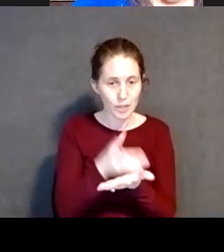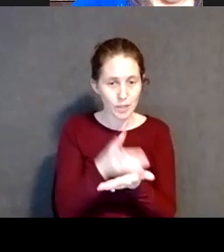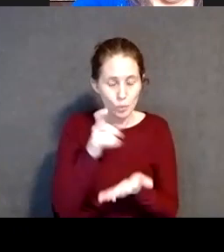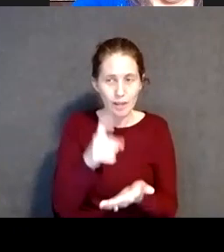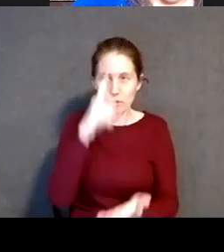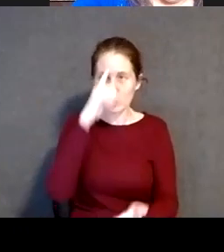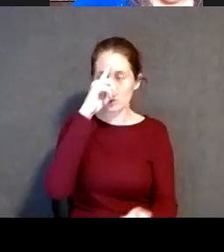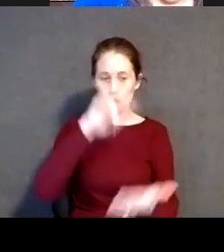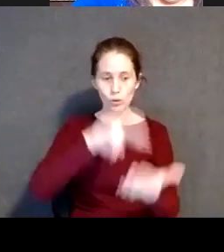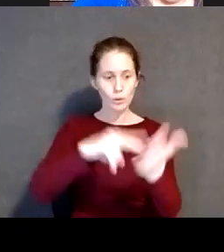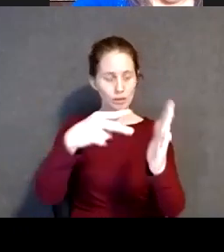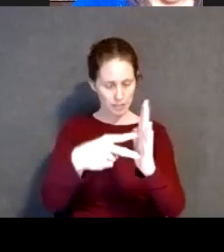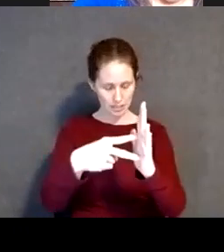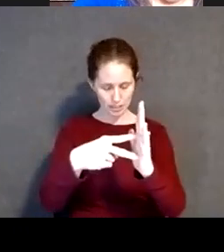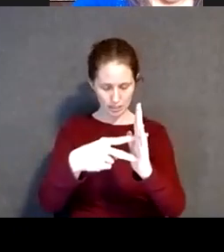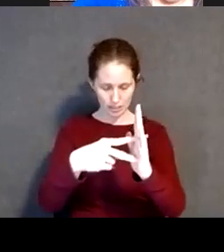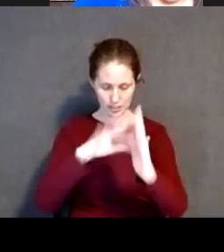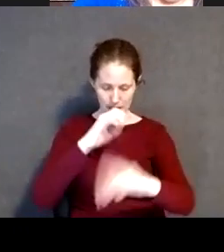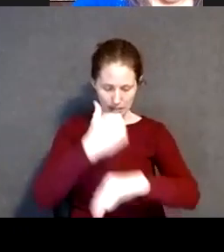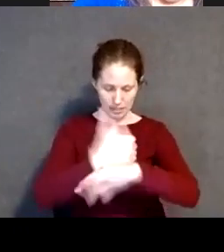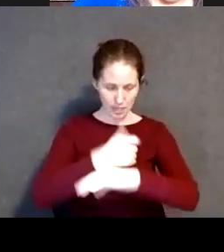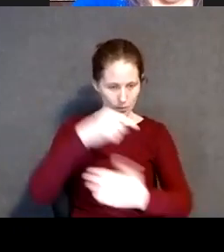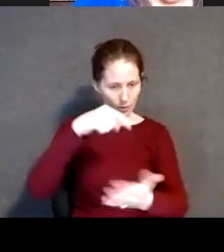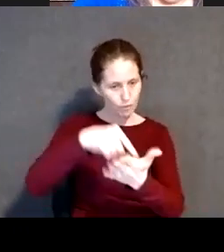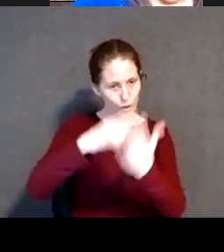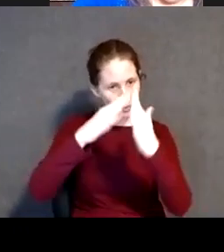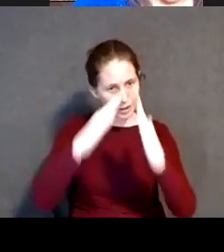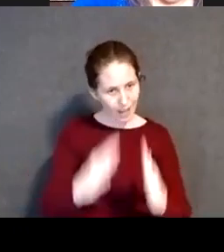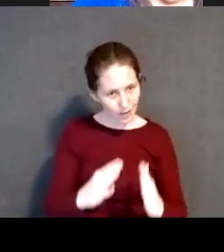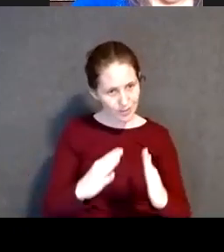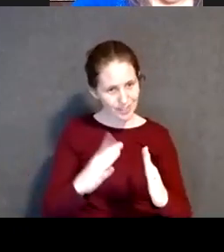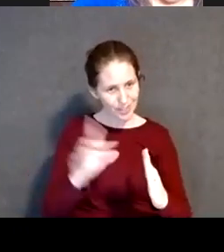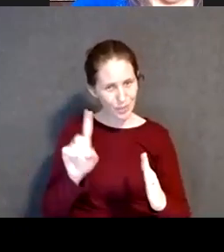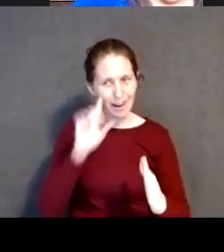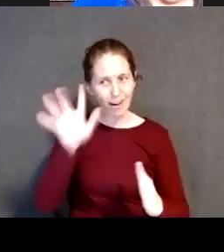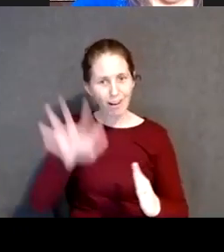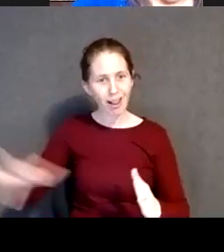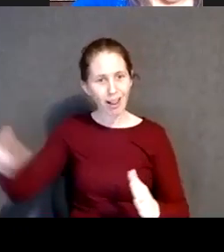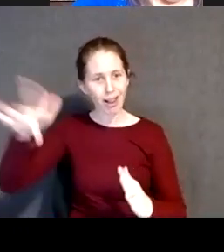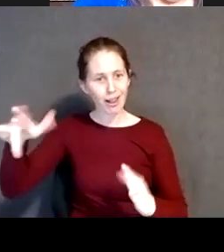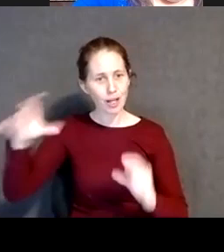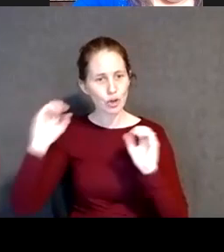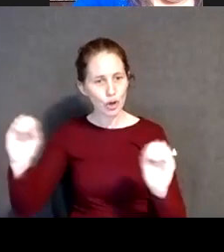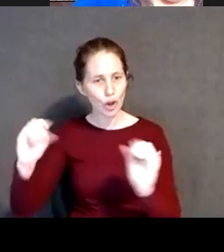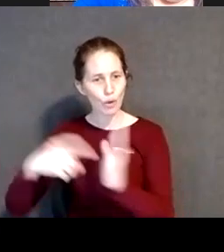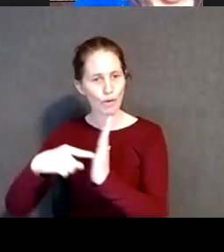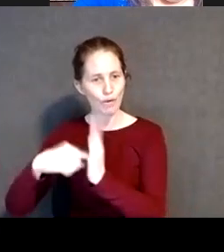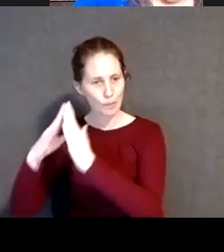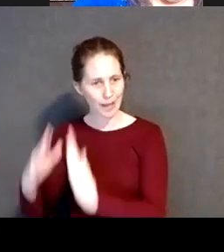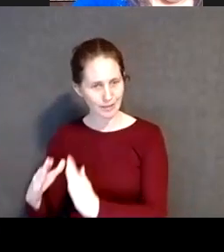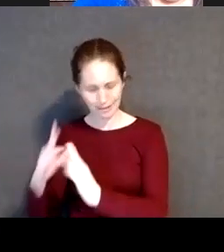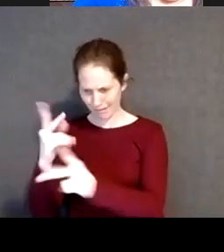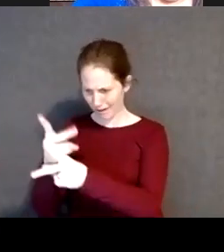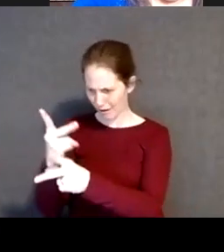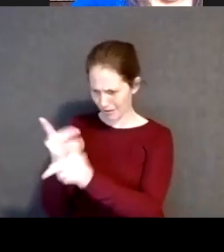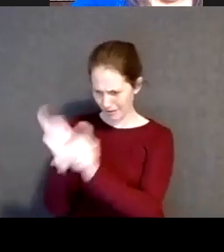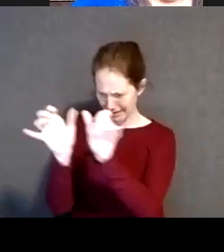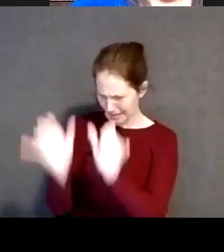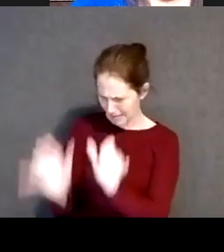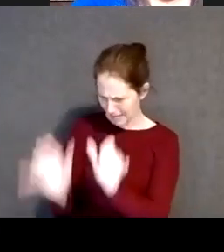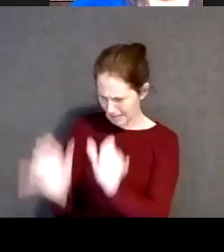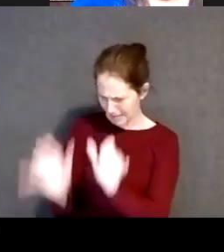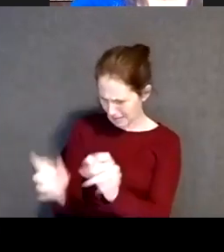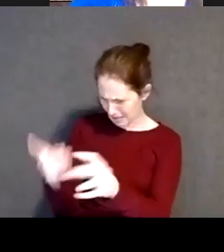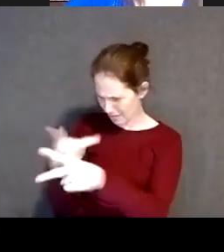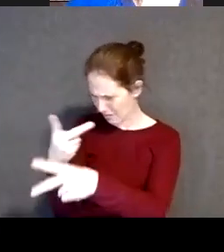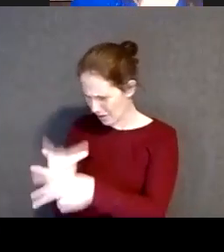intentionally put affordable housing in places where there are no affordable housing now, intentionally, carefully, systematically.